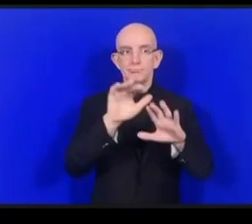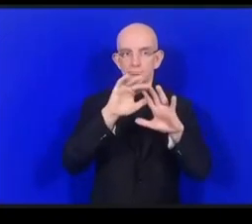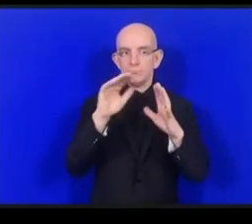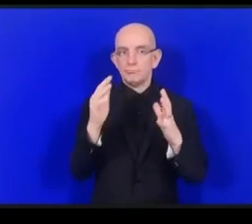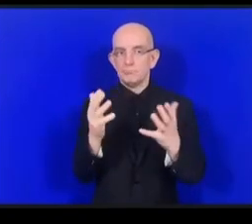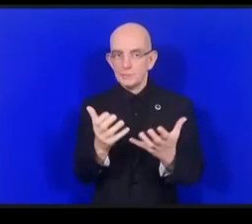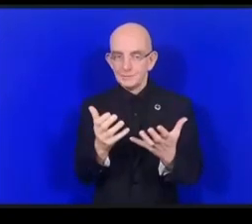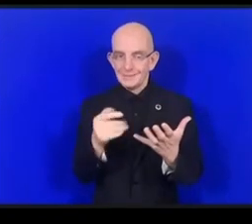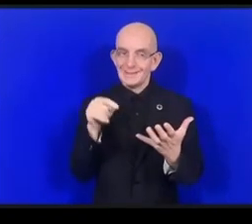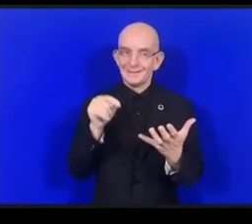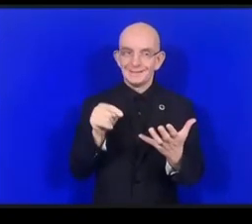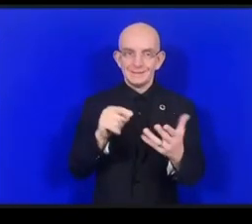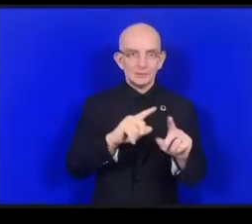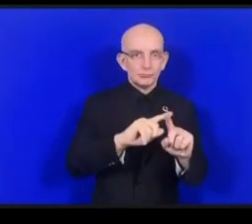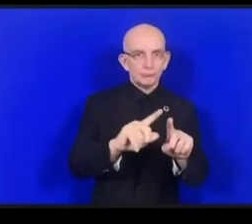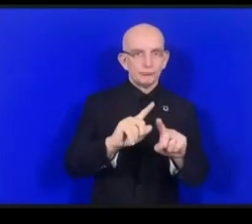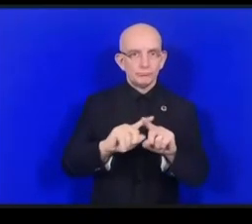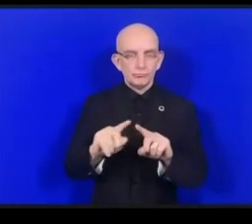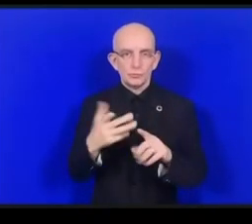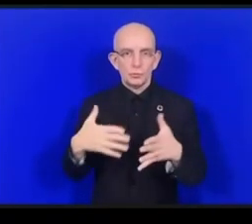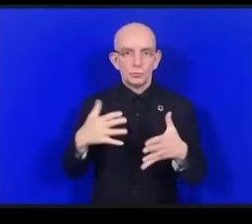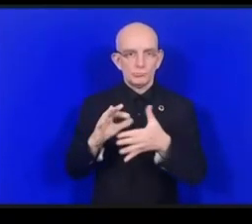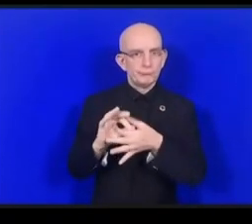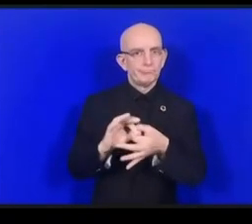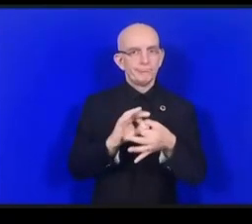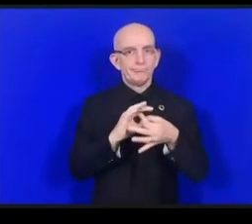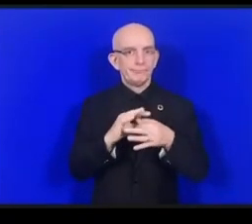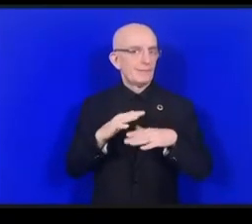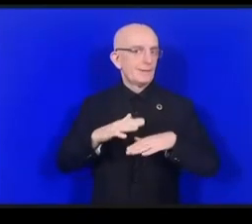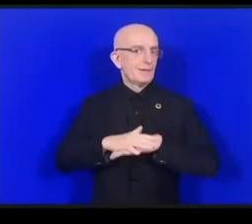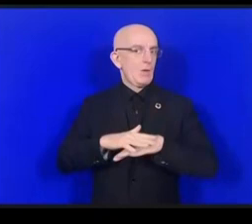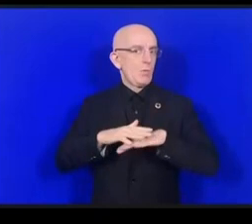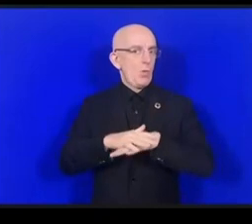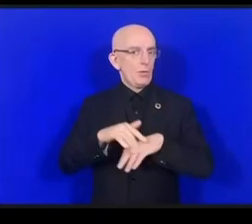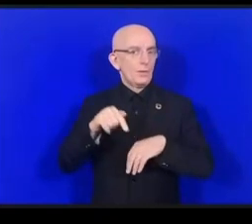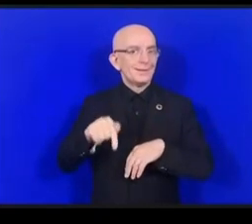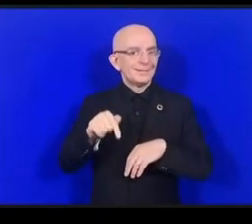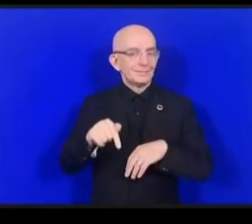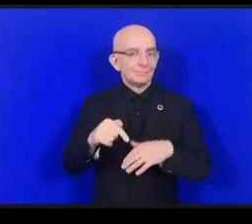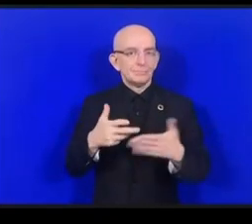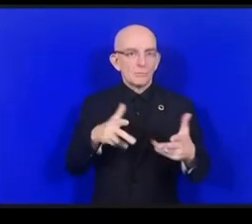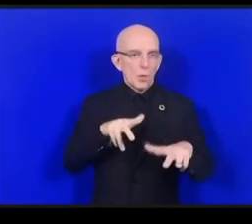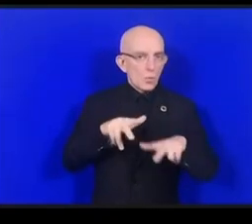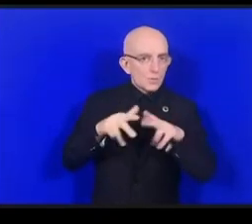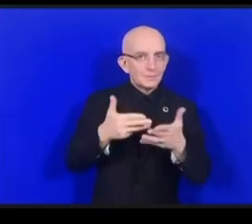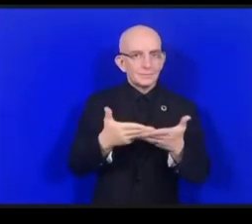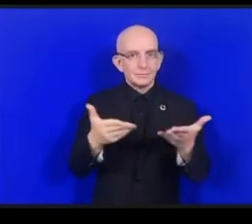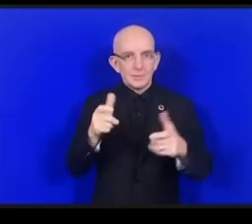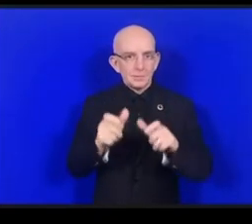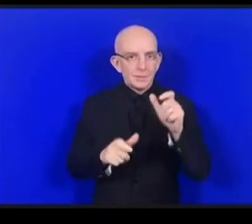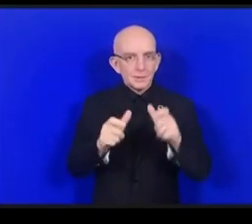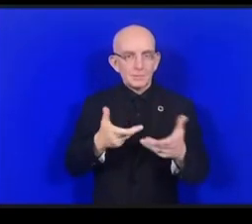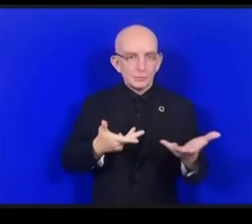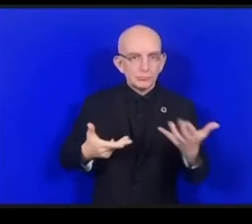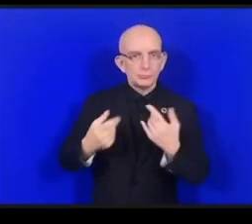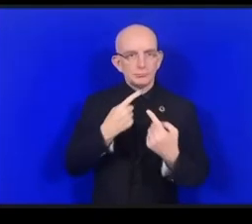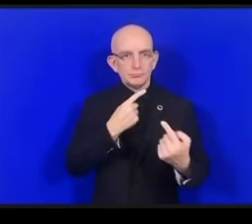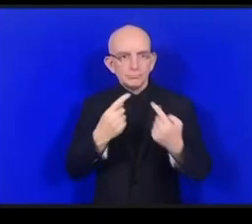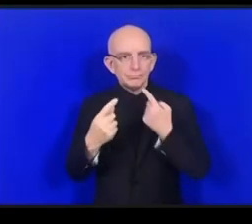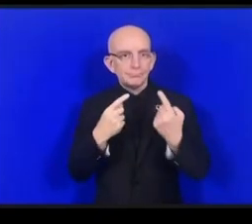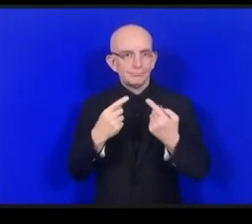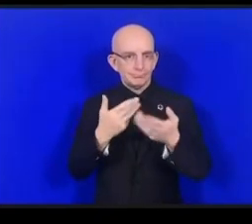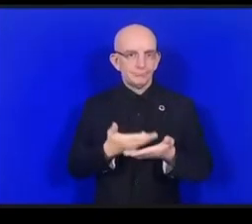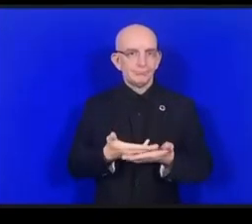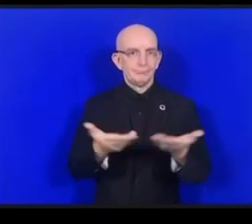internet governance ecosystem. Please let me quote what Undersecretary General for Economic and Social